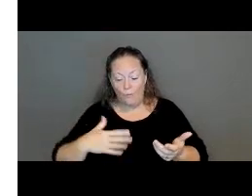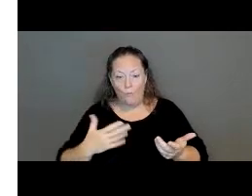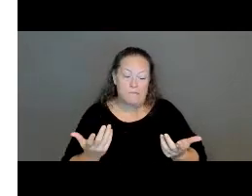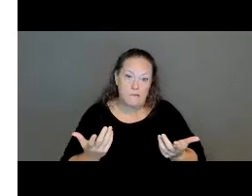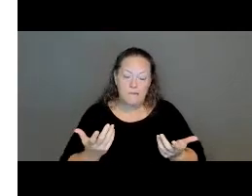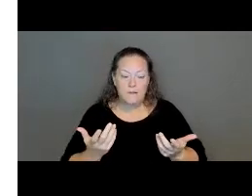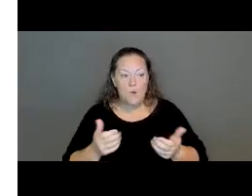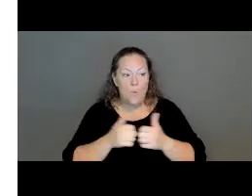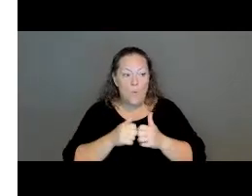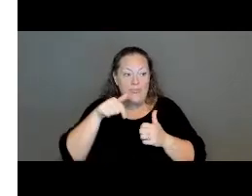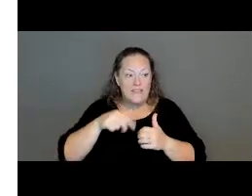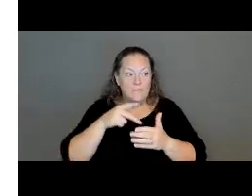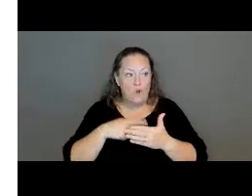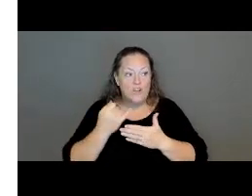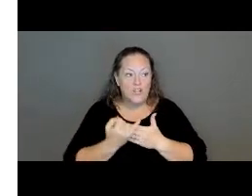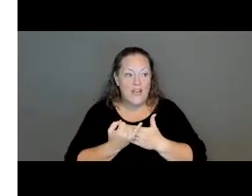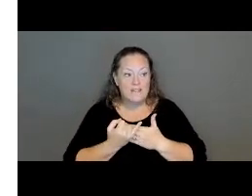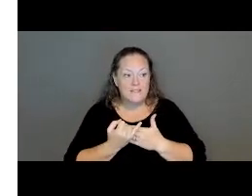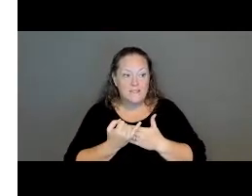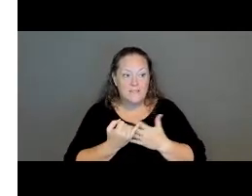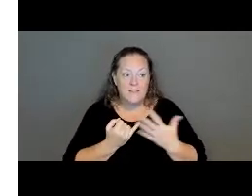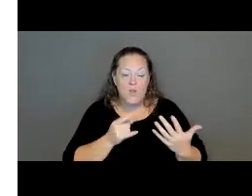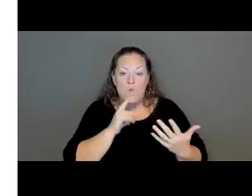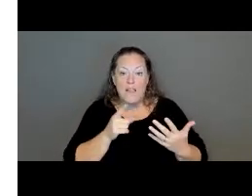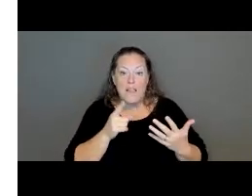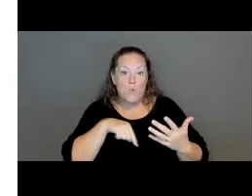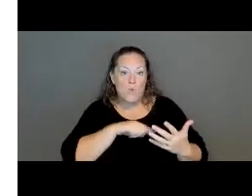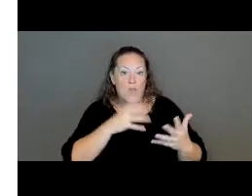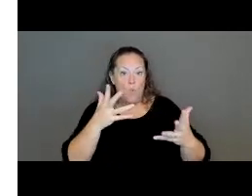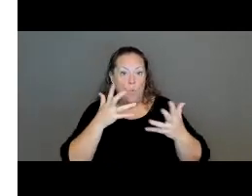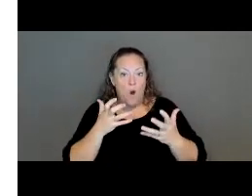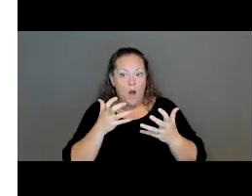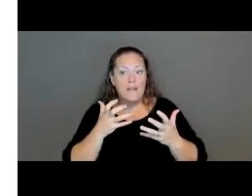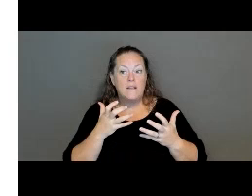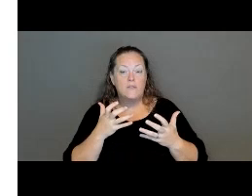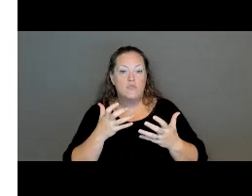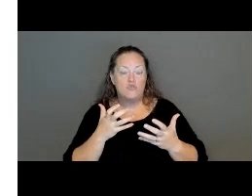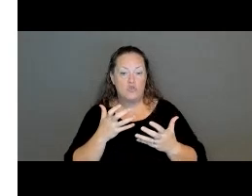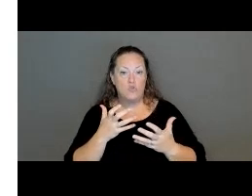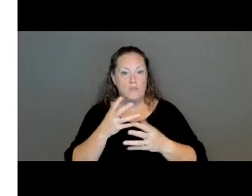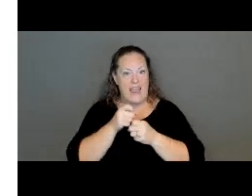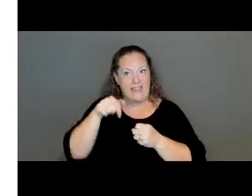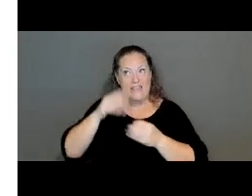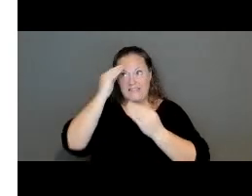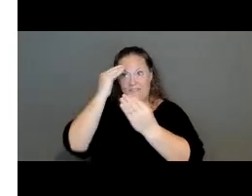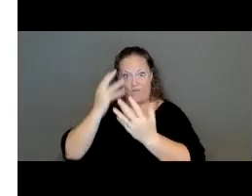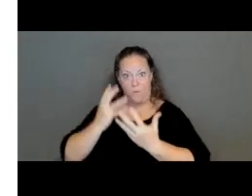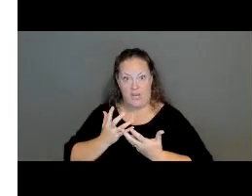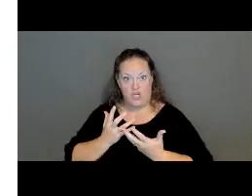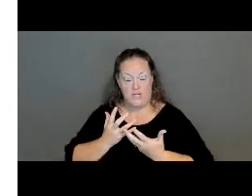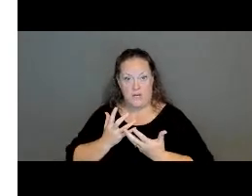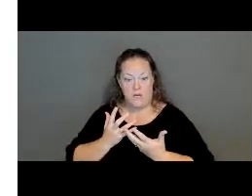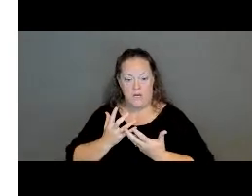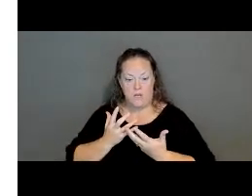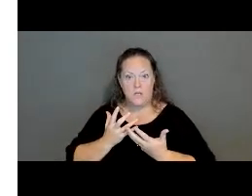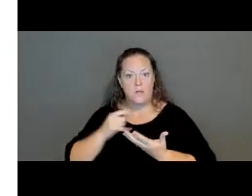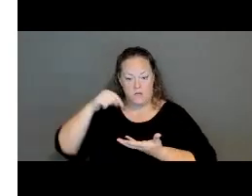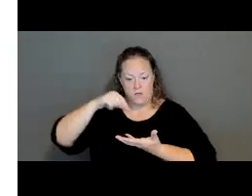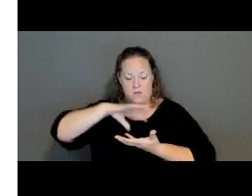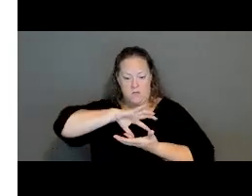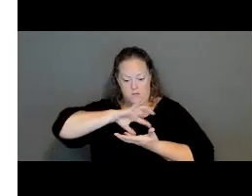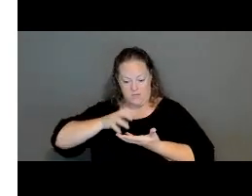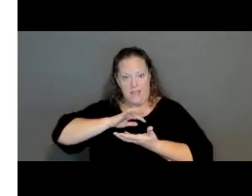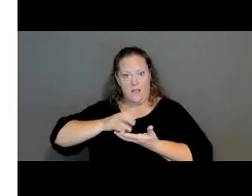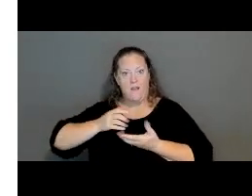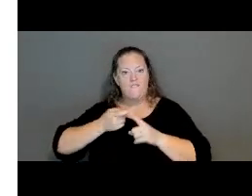with this project, we wanted to take this information from the